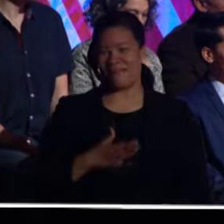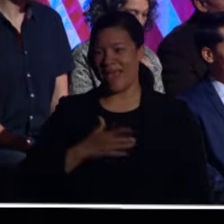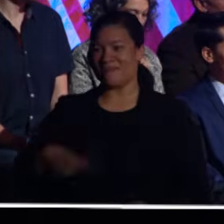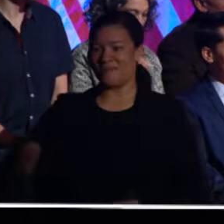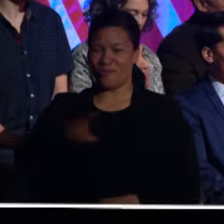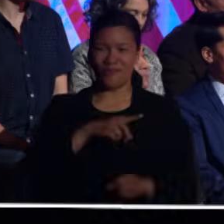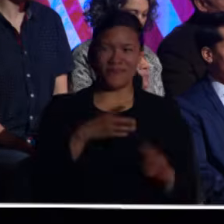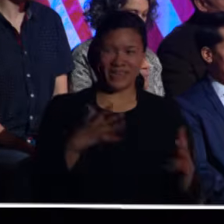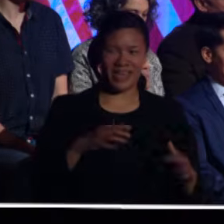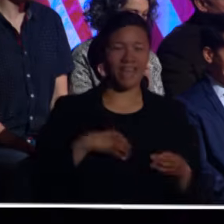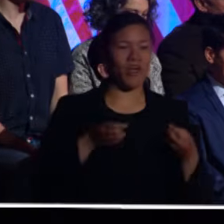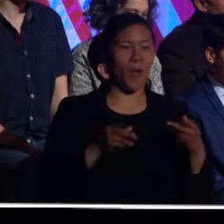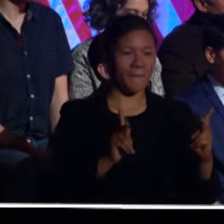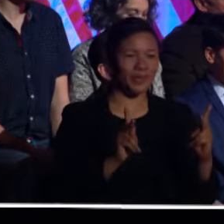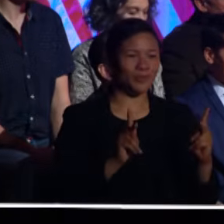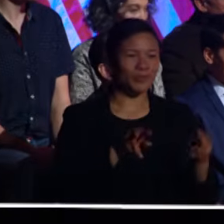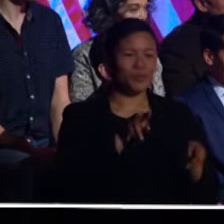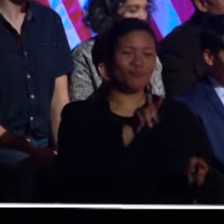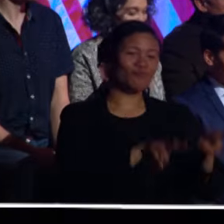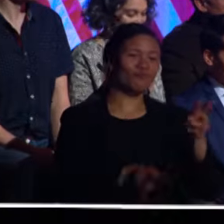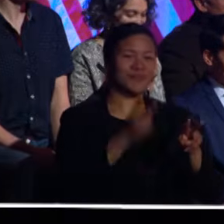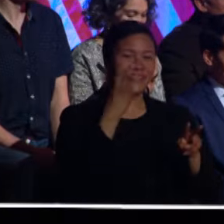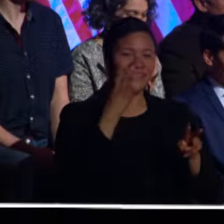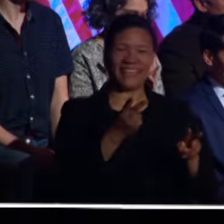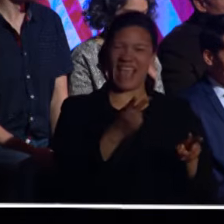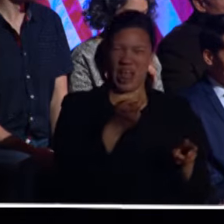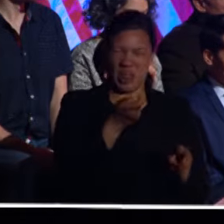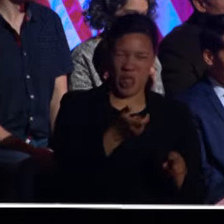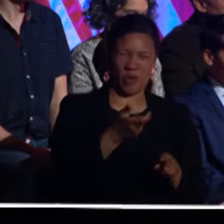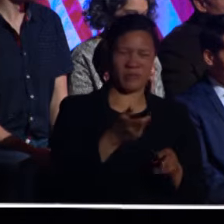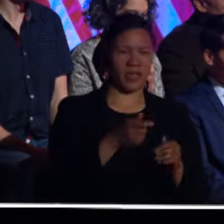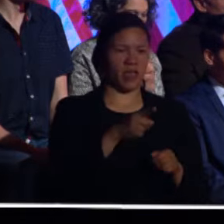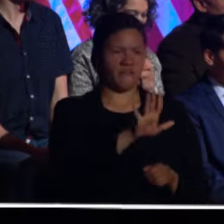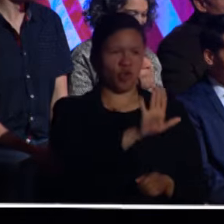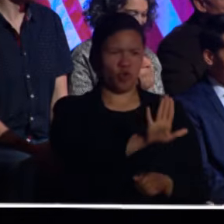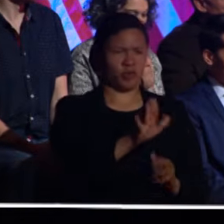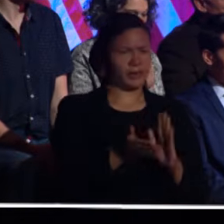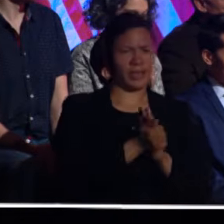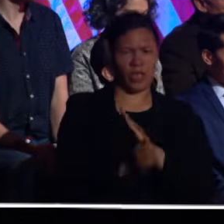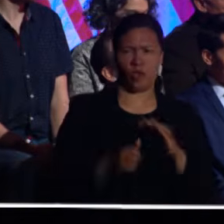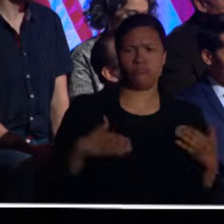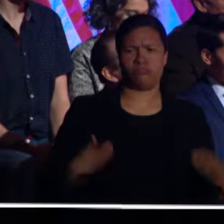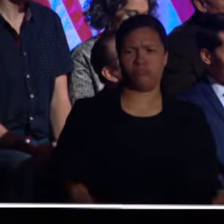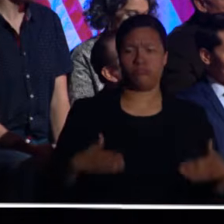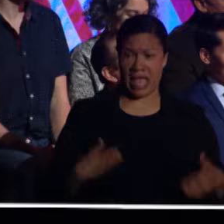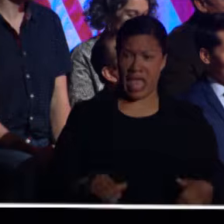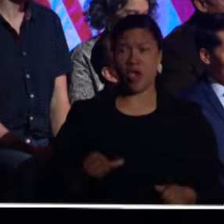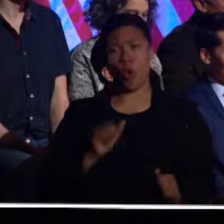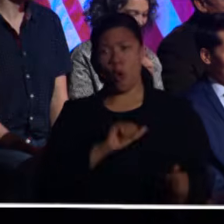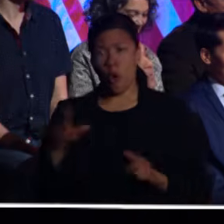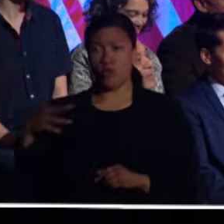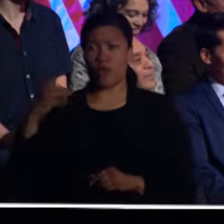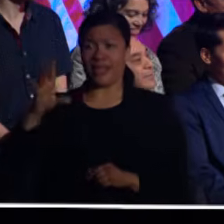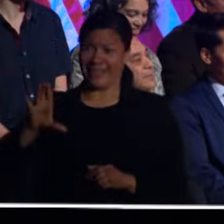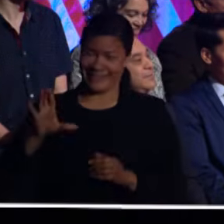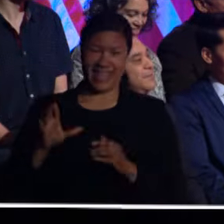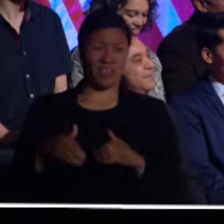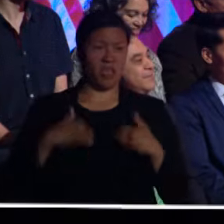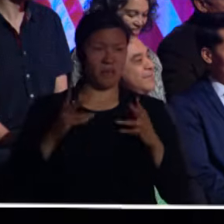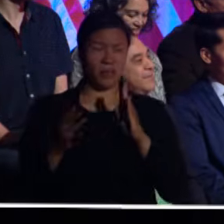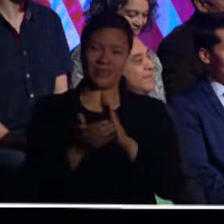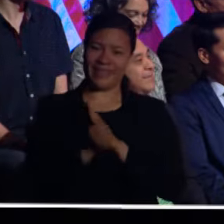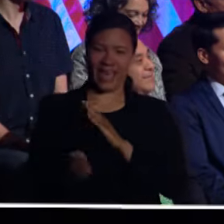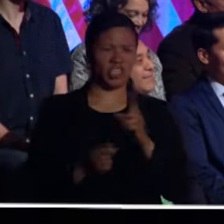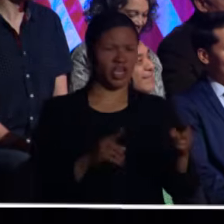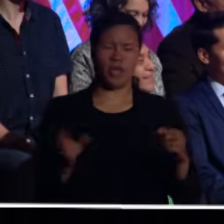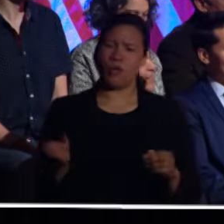got a chance to just get a glimpse of how talented our young people are. She nailed it, and